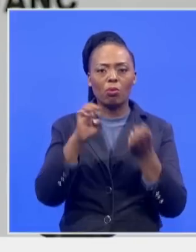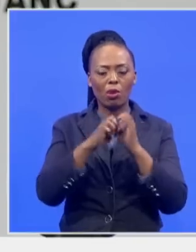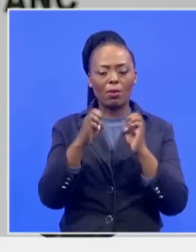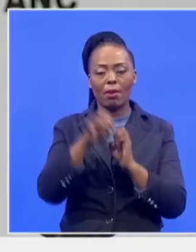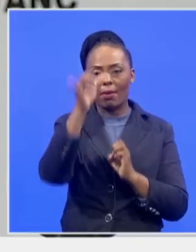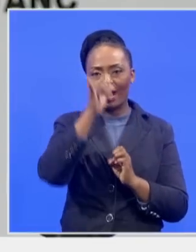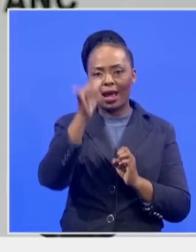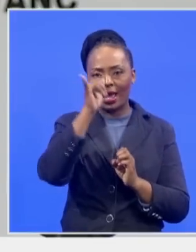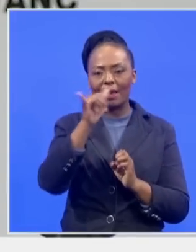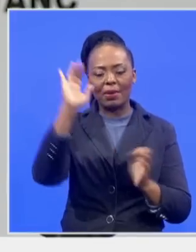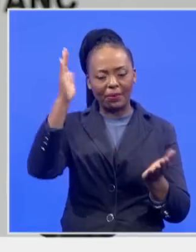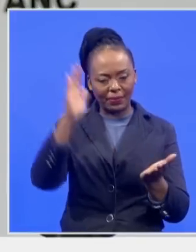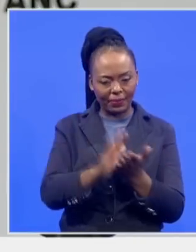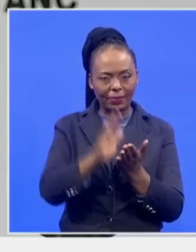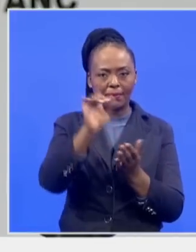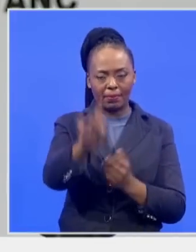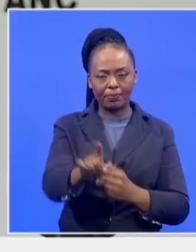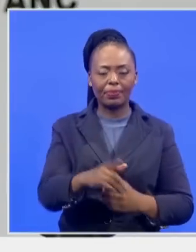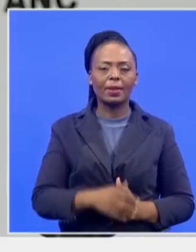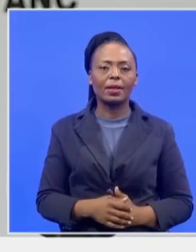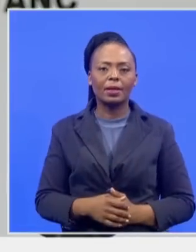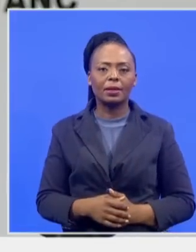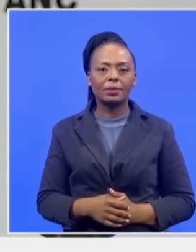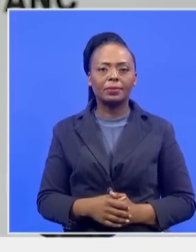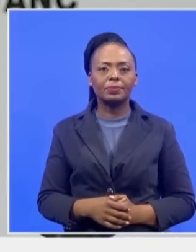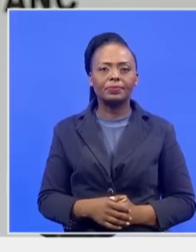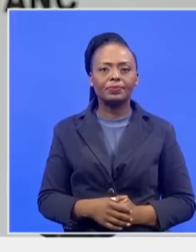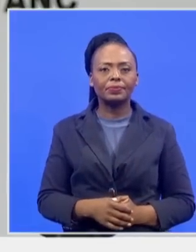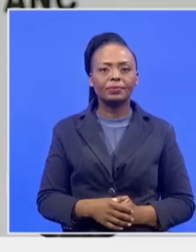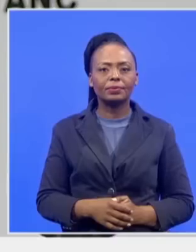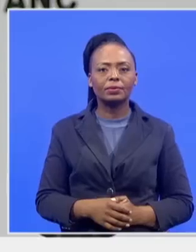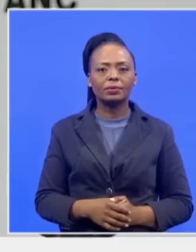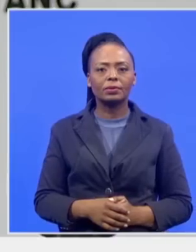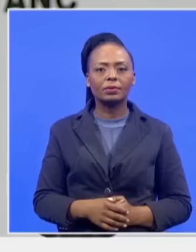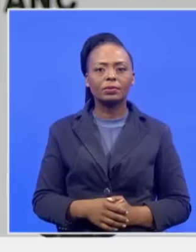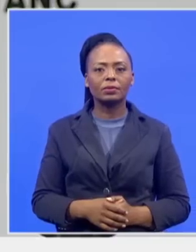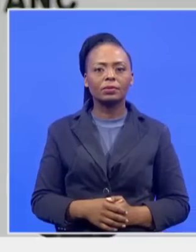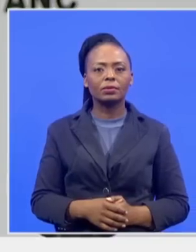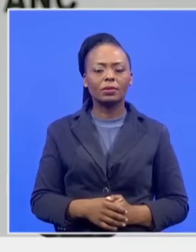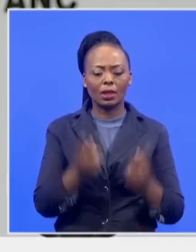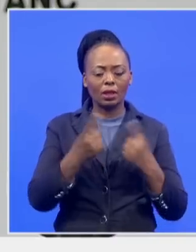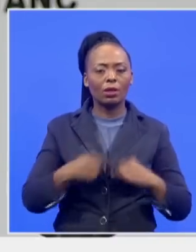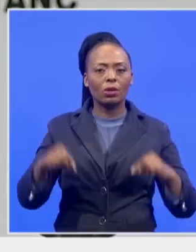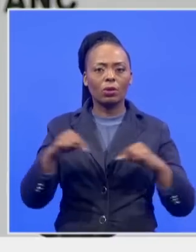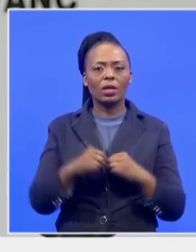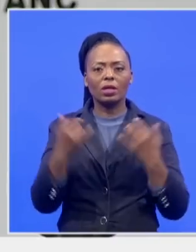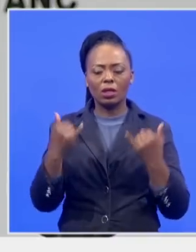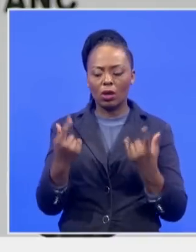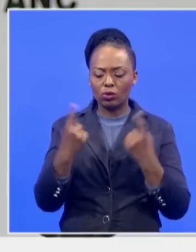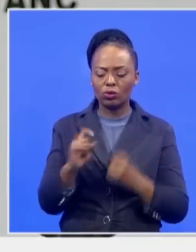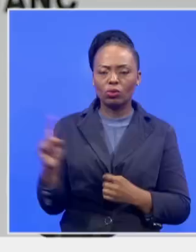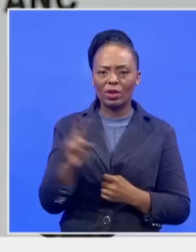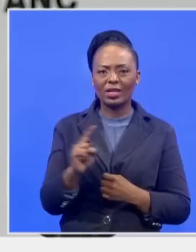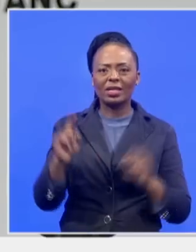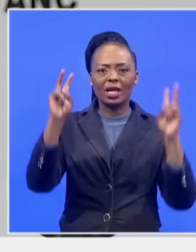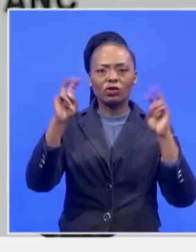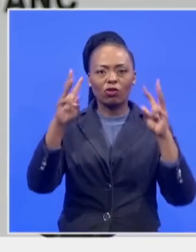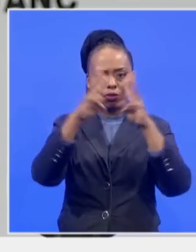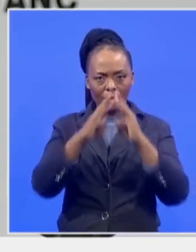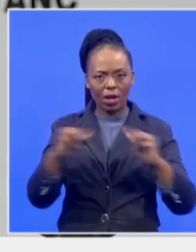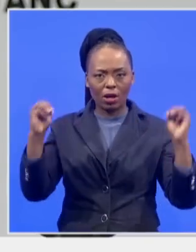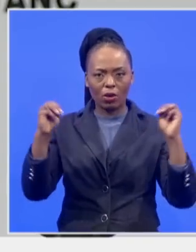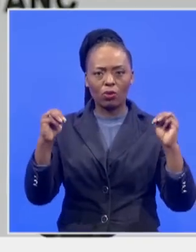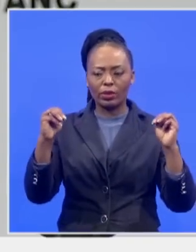crime in South Africa. What are we going to do in Mangaung that is